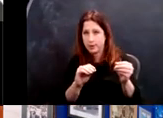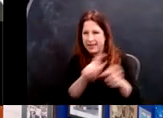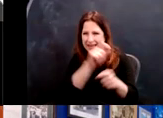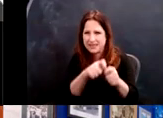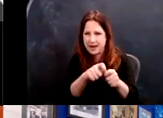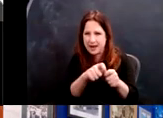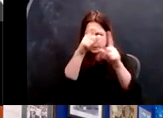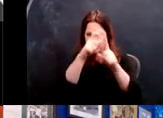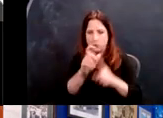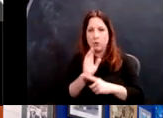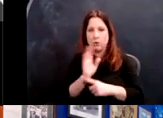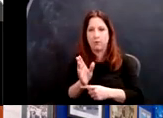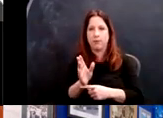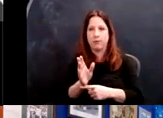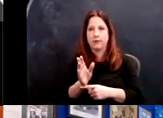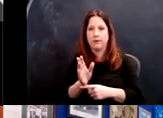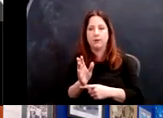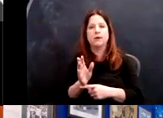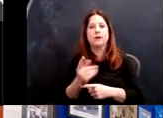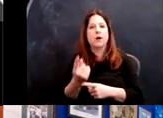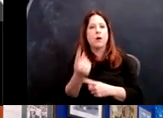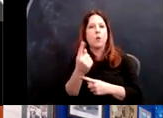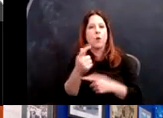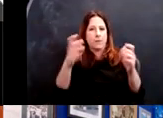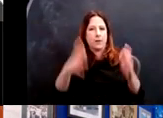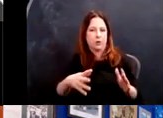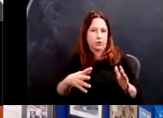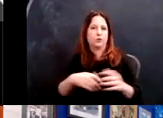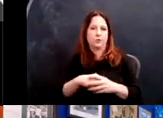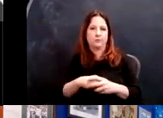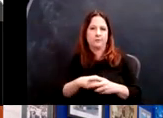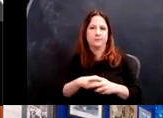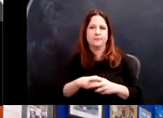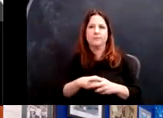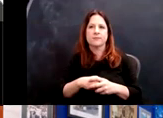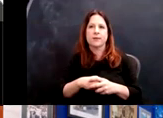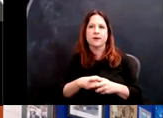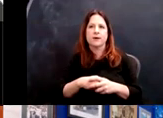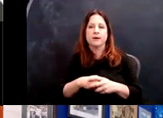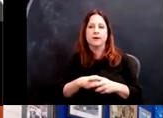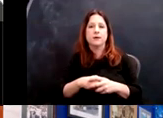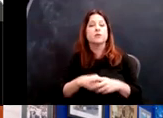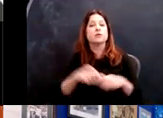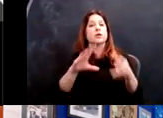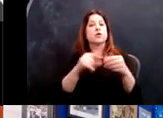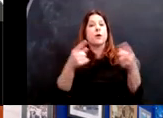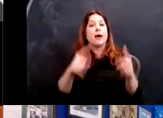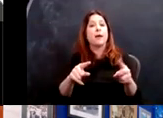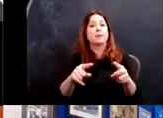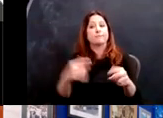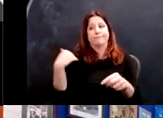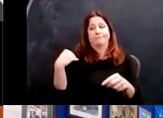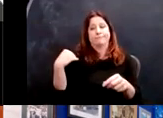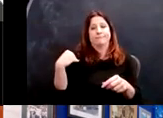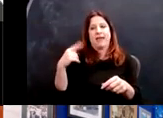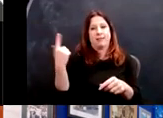verbatim from one of our managers. So this happened in early July,